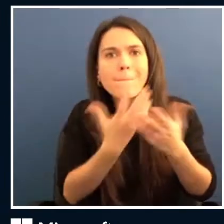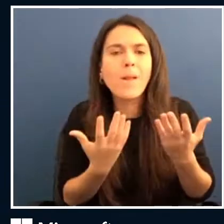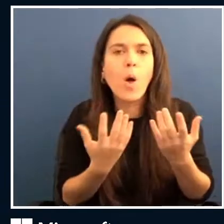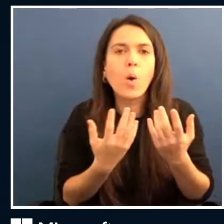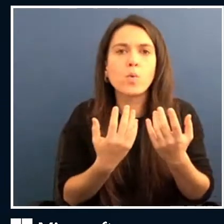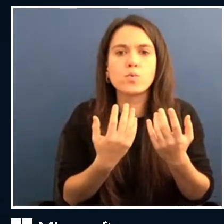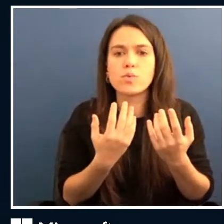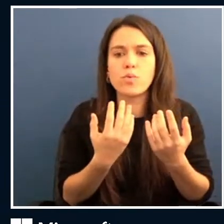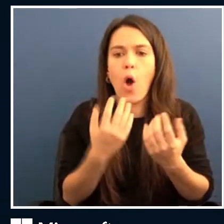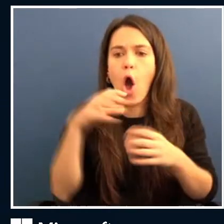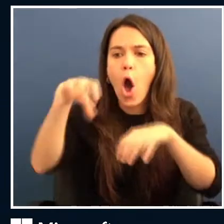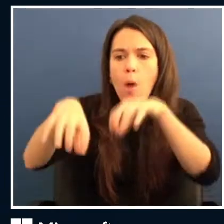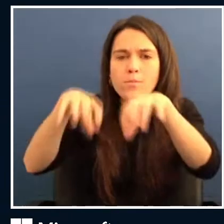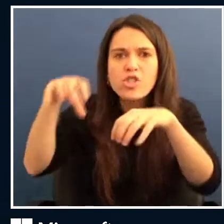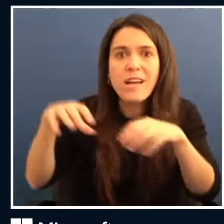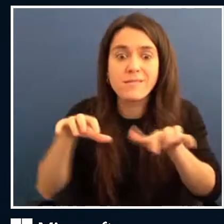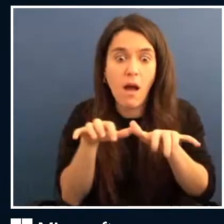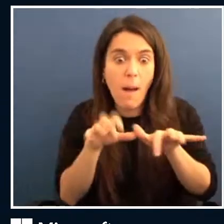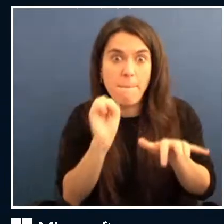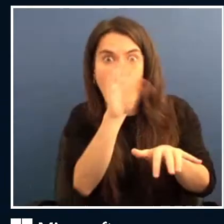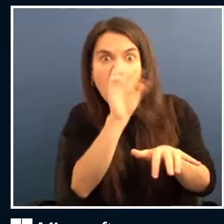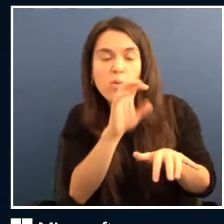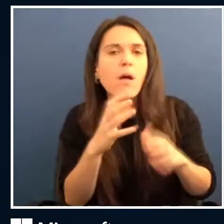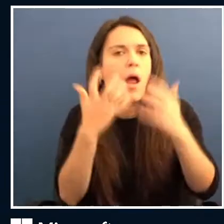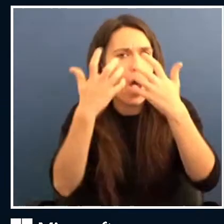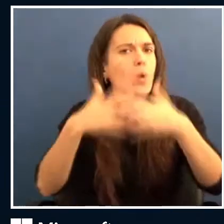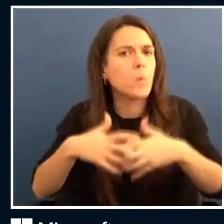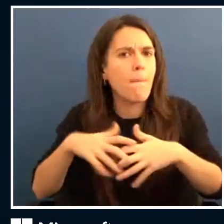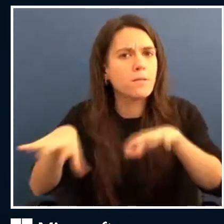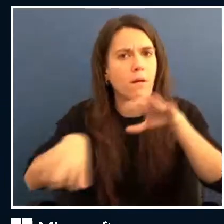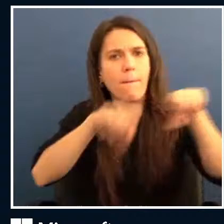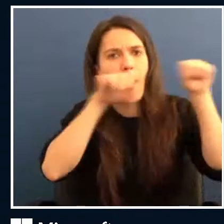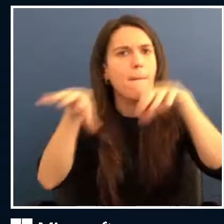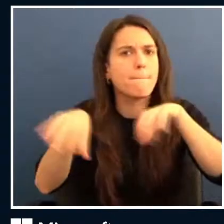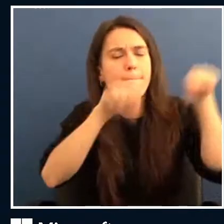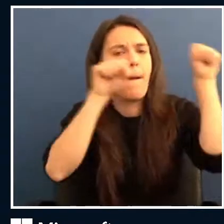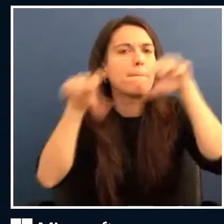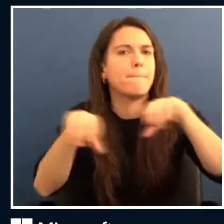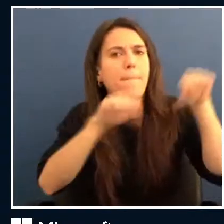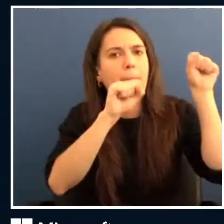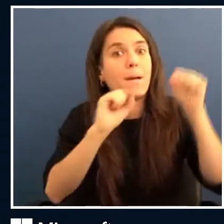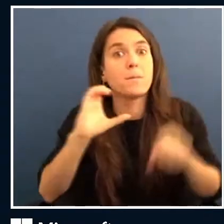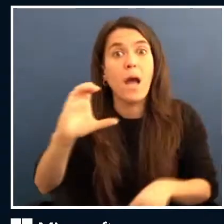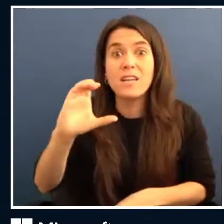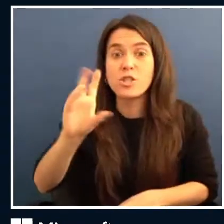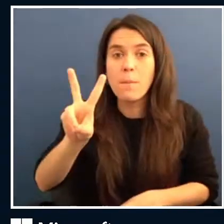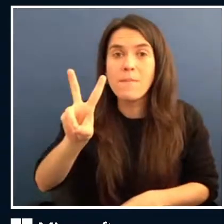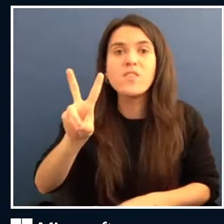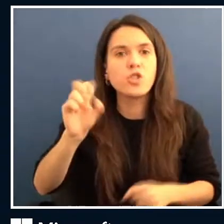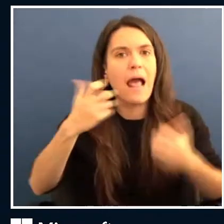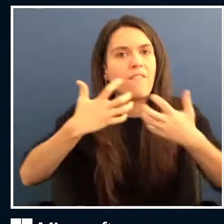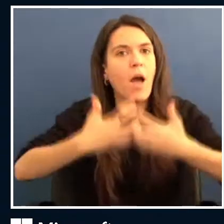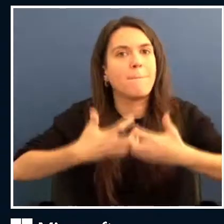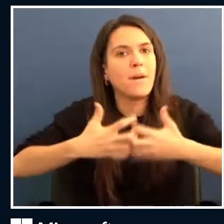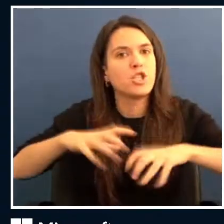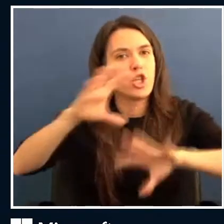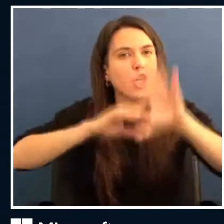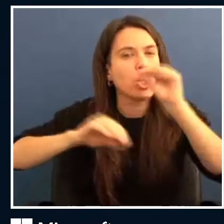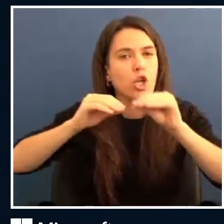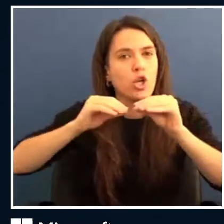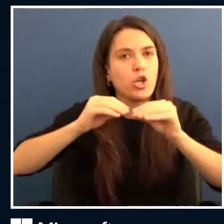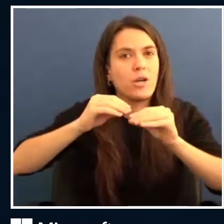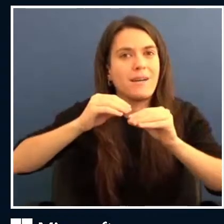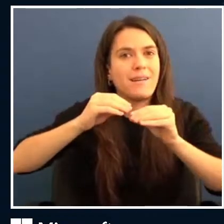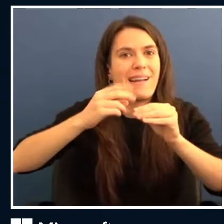manually, you can do it also programmatically. But custom vision, technically, it contains the machine learning transfer model behind it. So